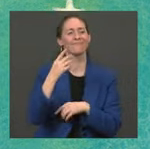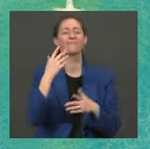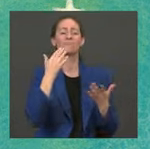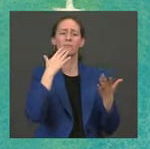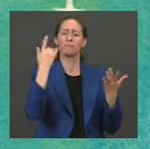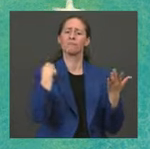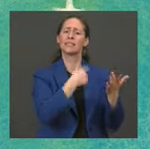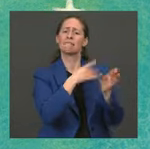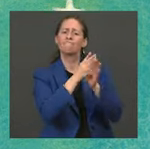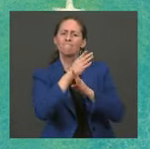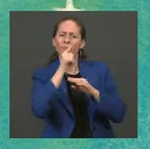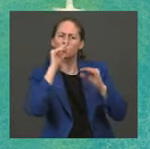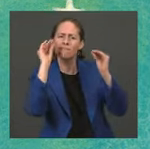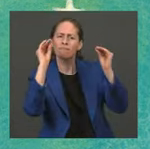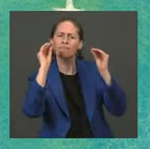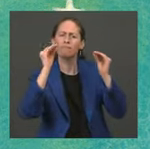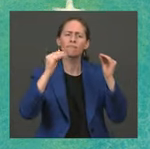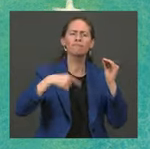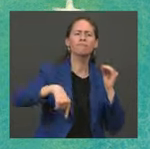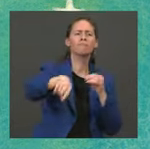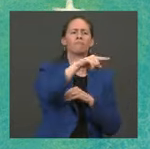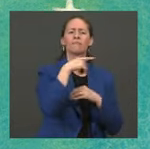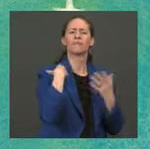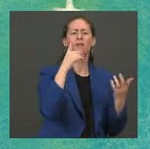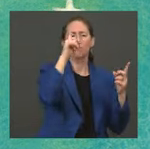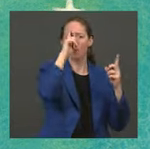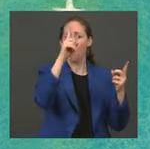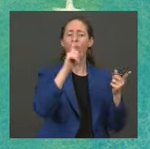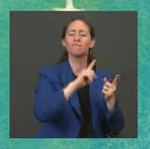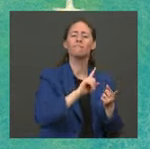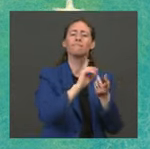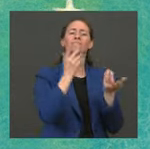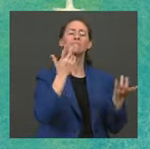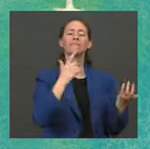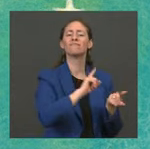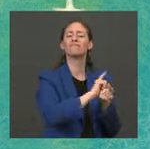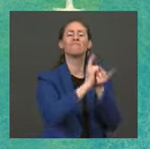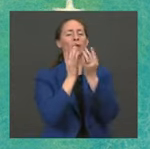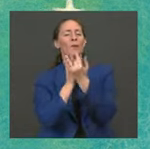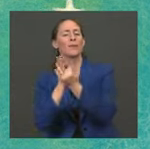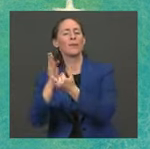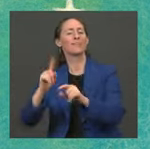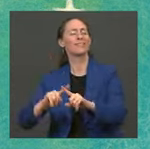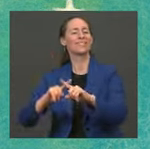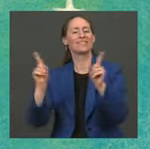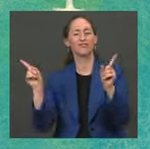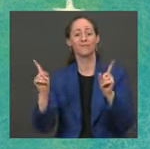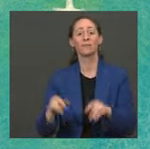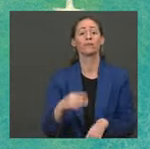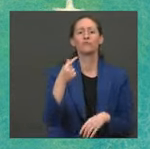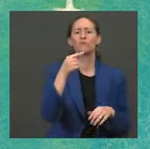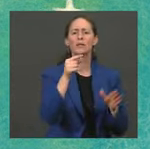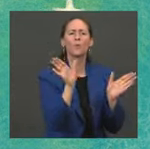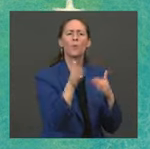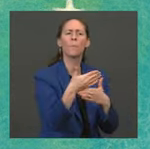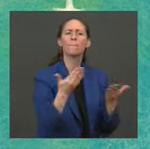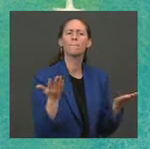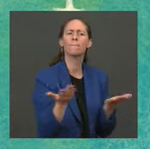beautiful and just soar to new heights. In the green room, the gift of nature brings us respite